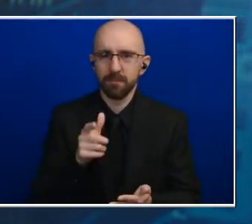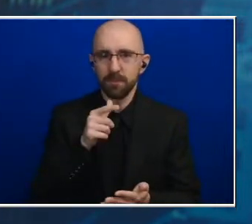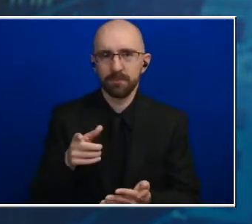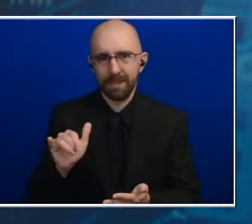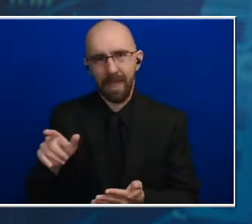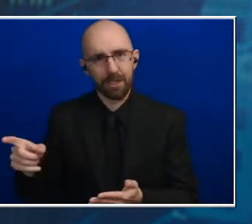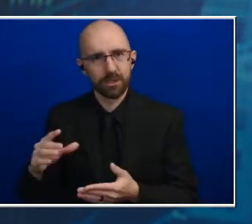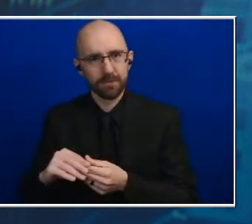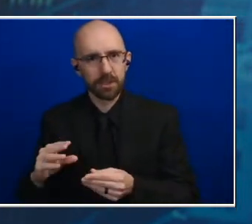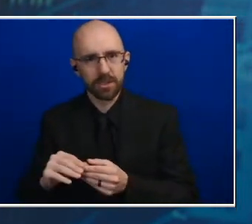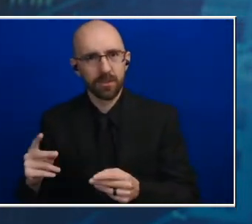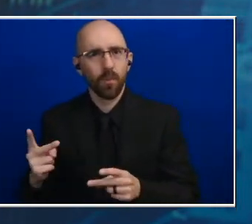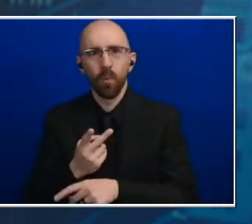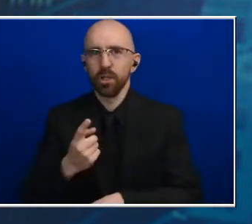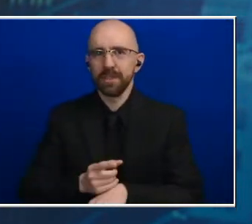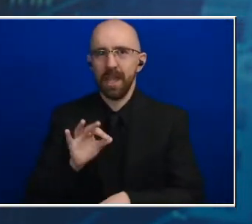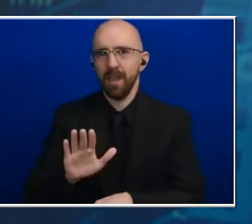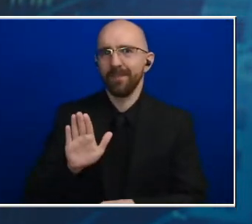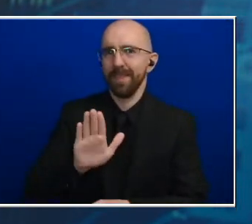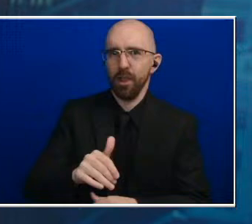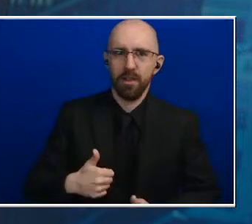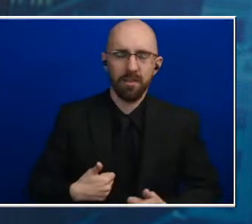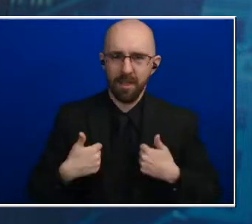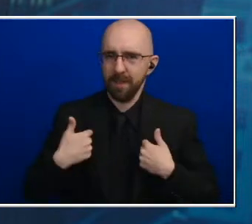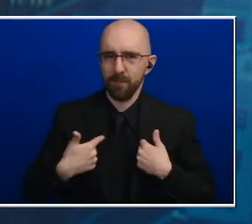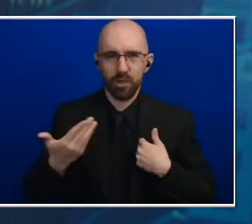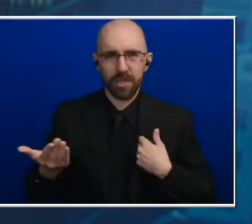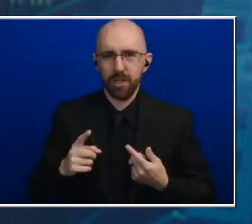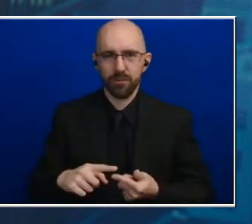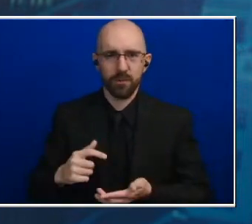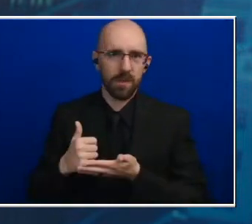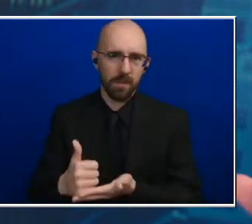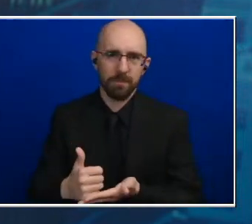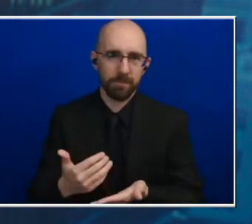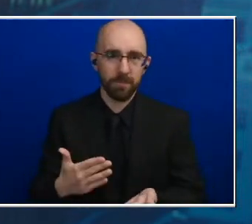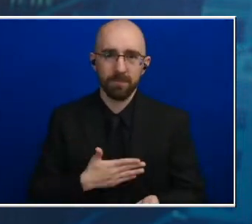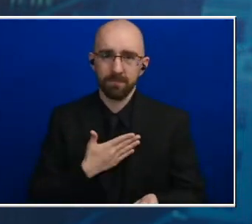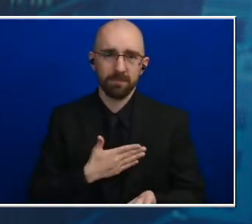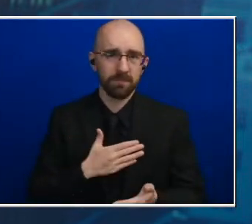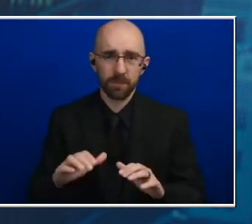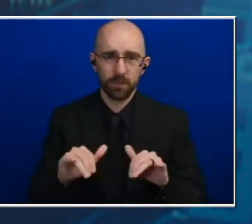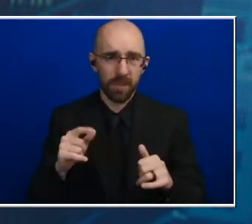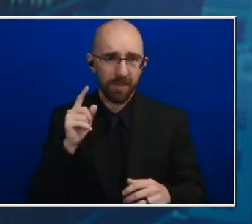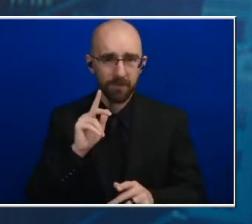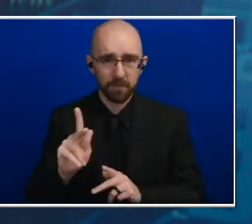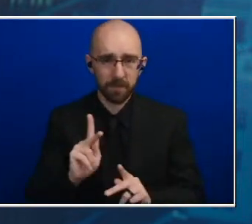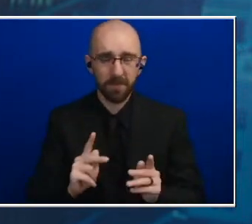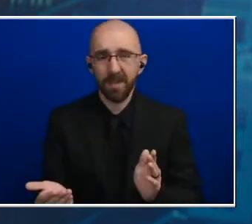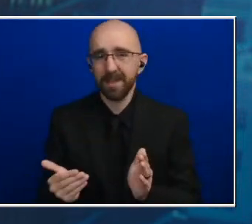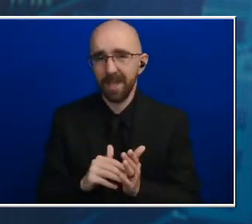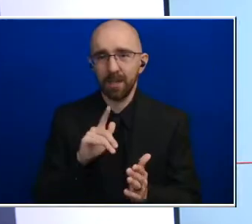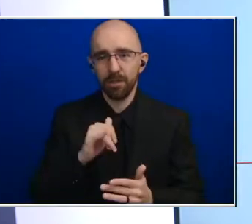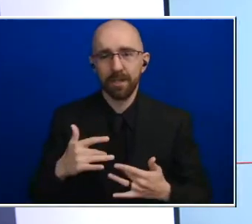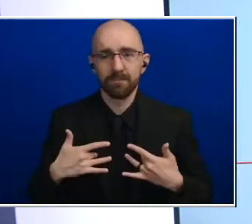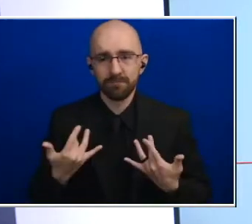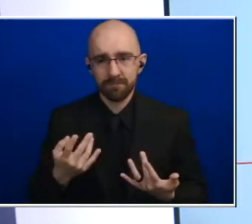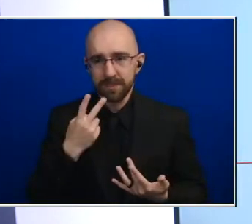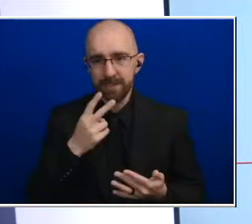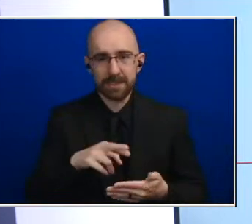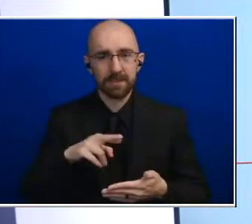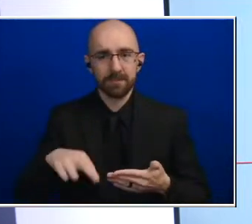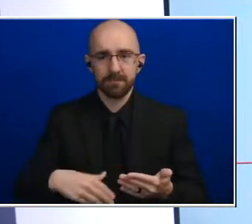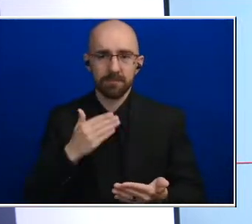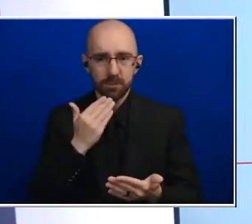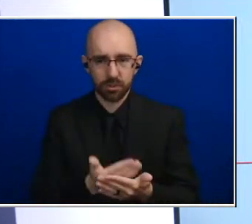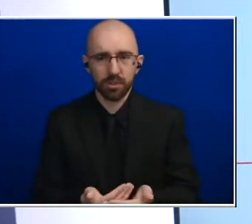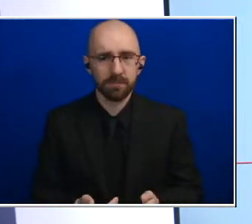their life. So we are delighted to be able to do that for folks, and again, really excited to see what a great outcome you've had. Mayor